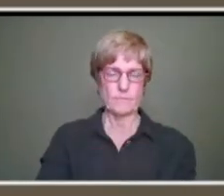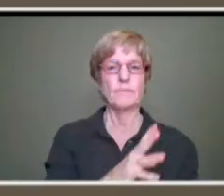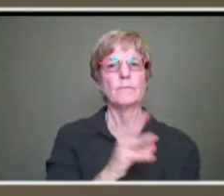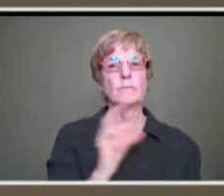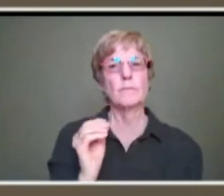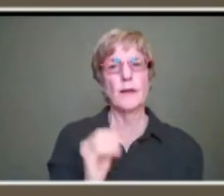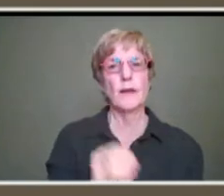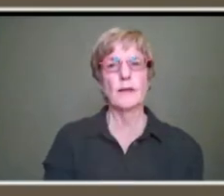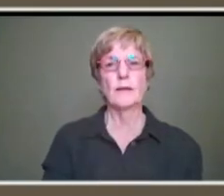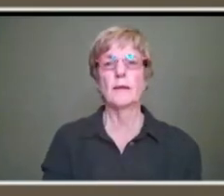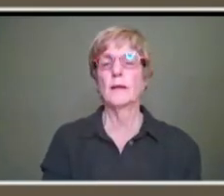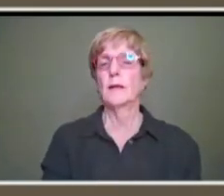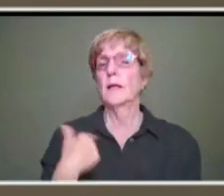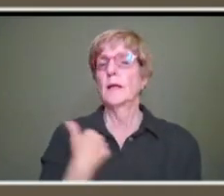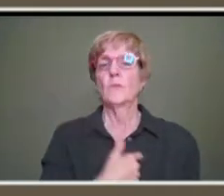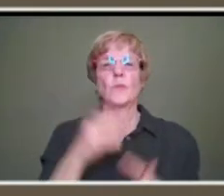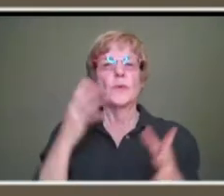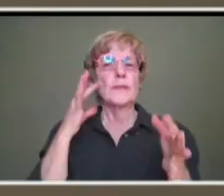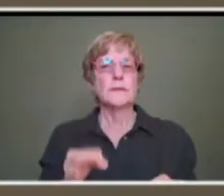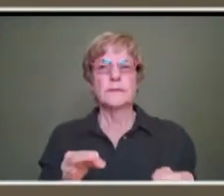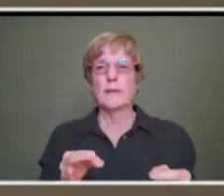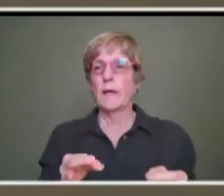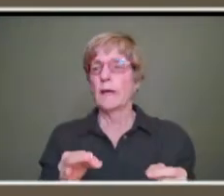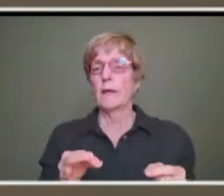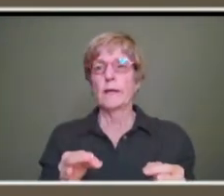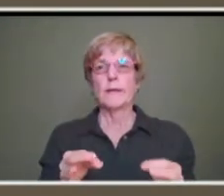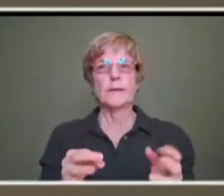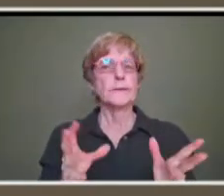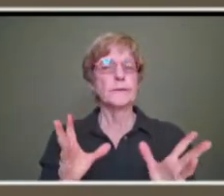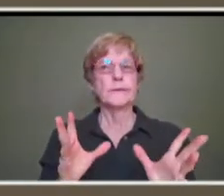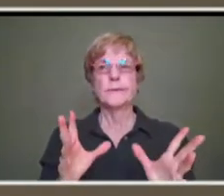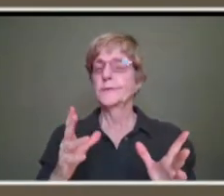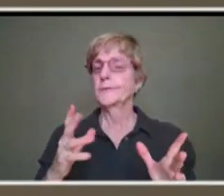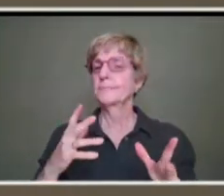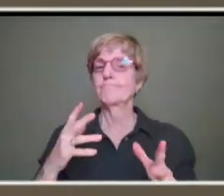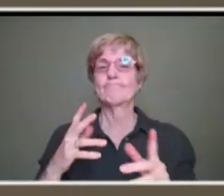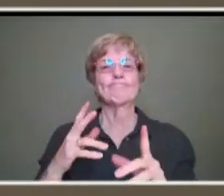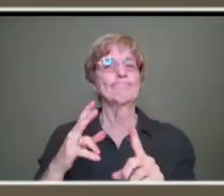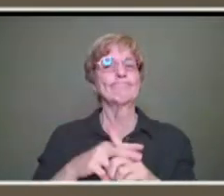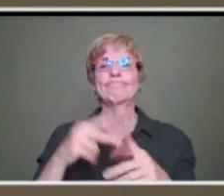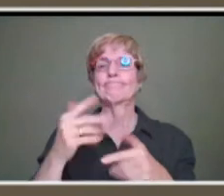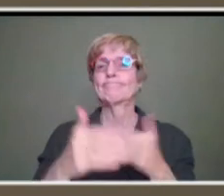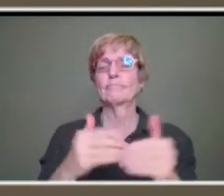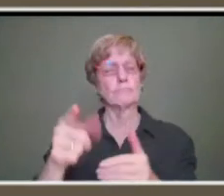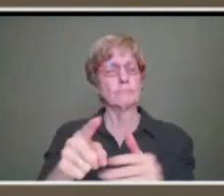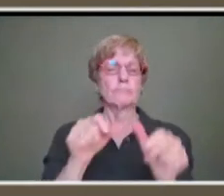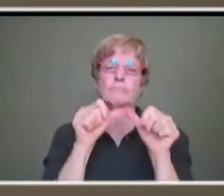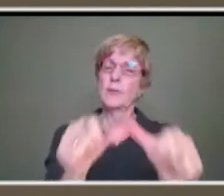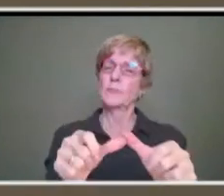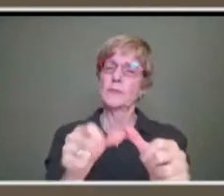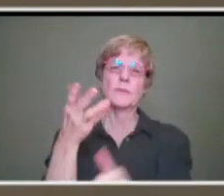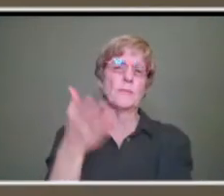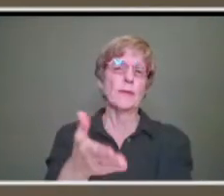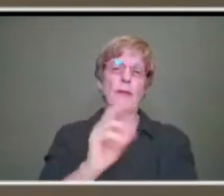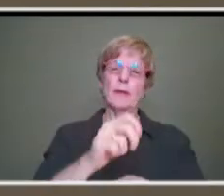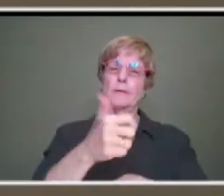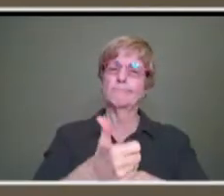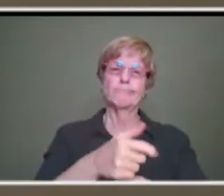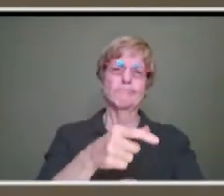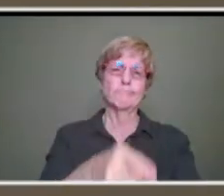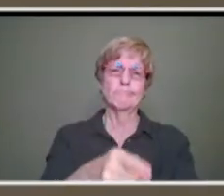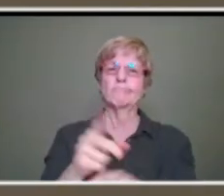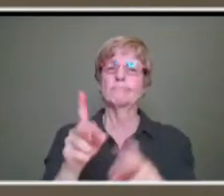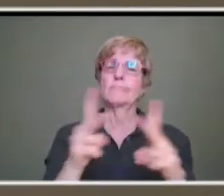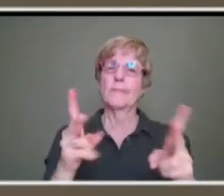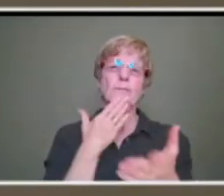whether we decide to go down this path tonight or not they will still operate in that spot as a very